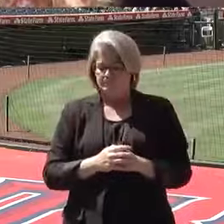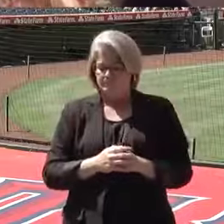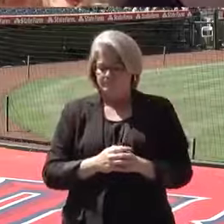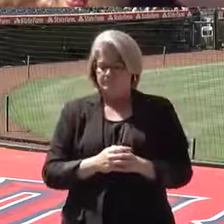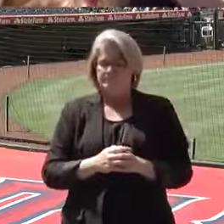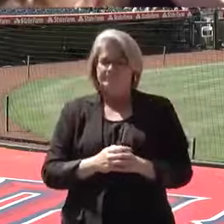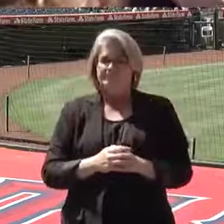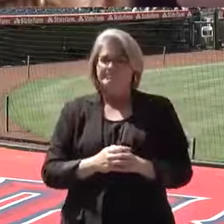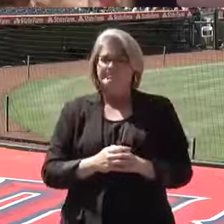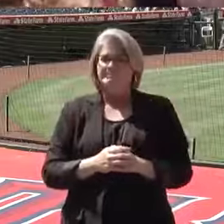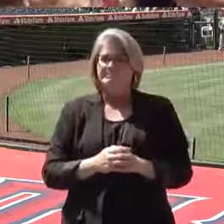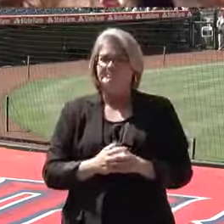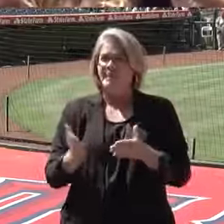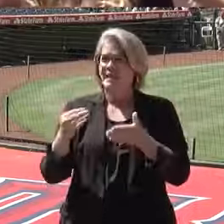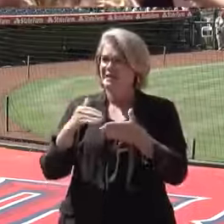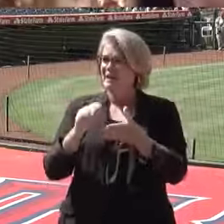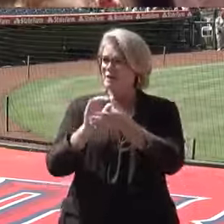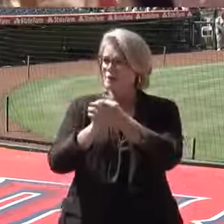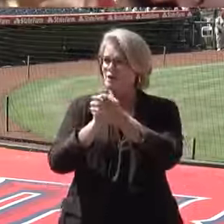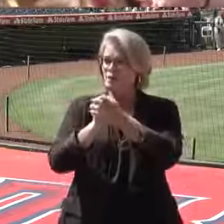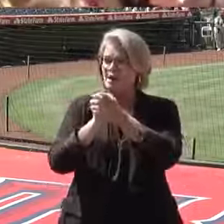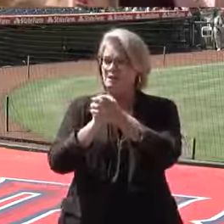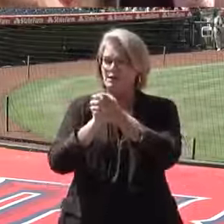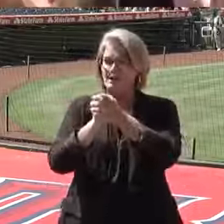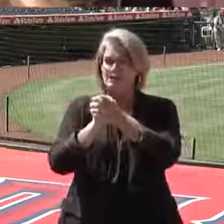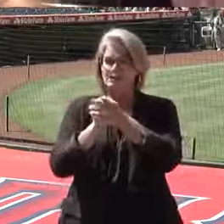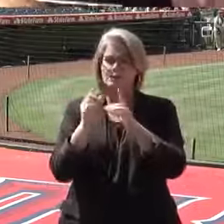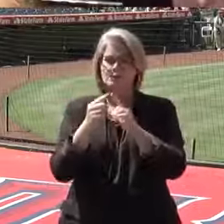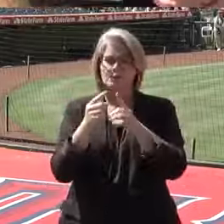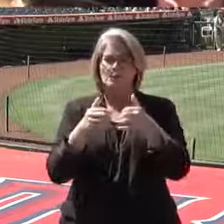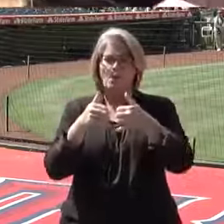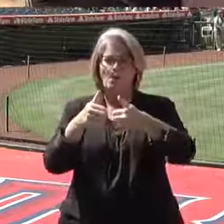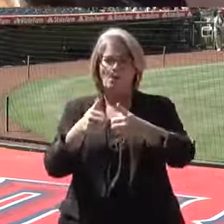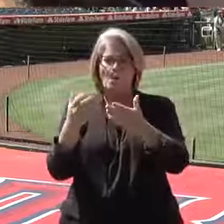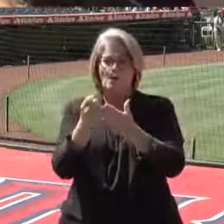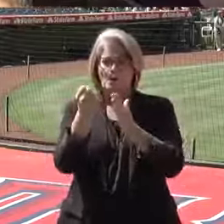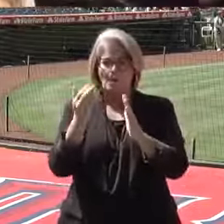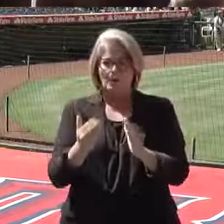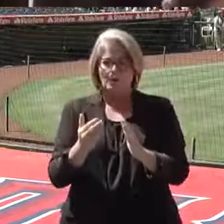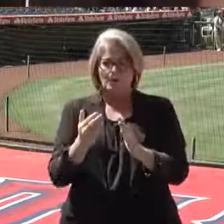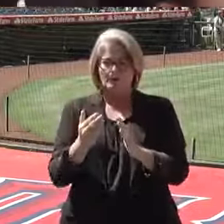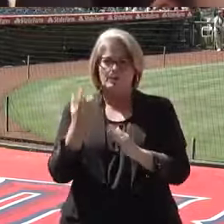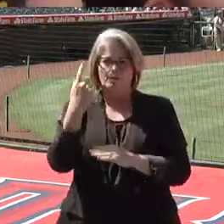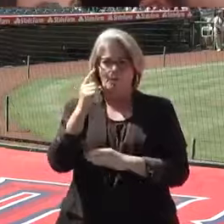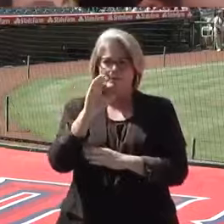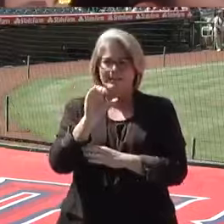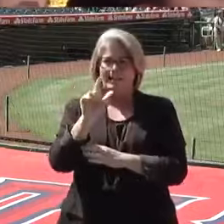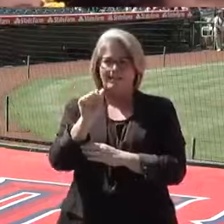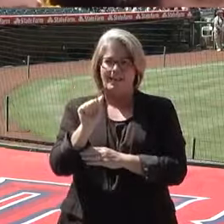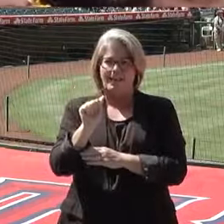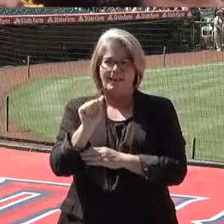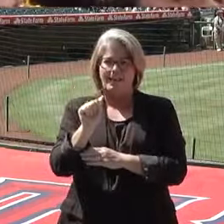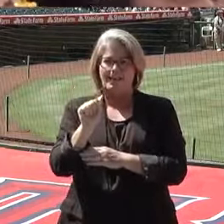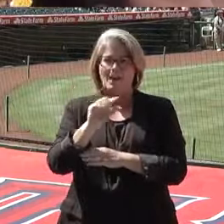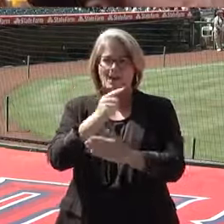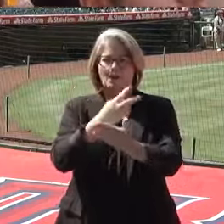Once again, we would like to congratulate our award winners in CLA Graduate Studies. Go CLA and go Beach.